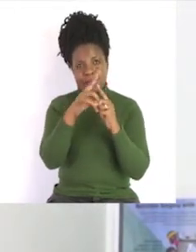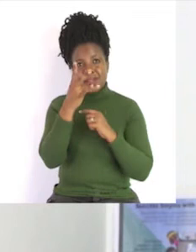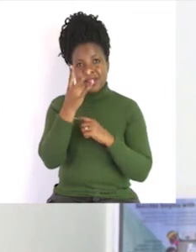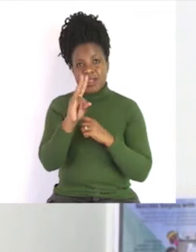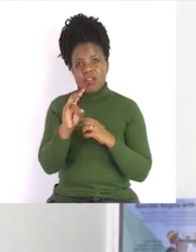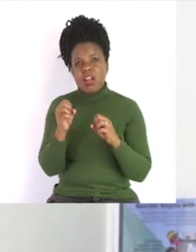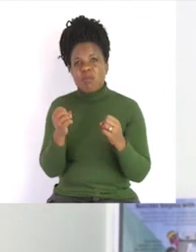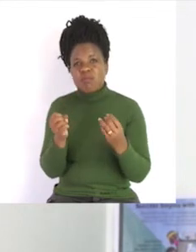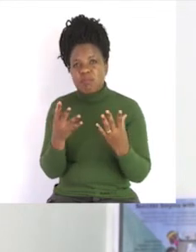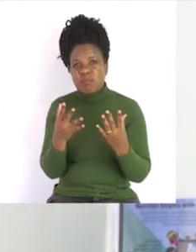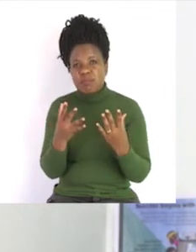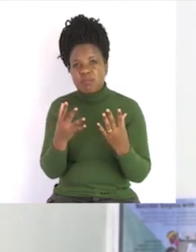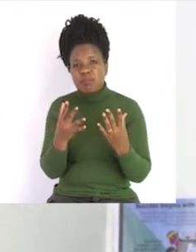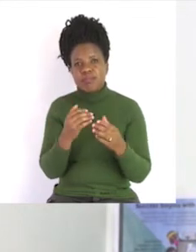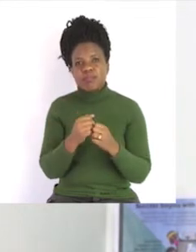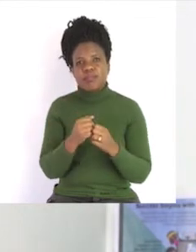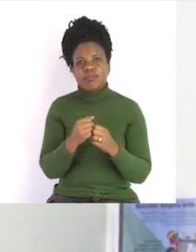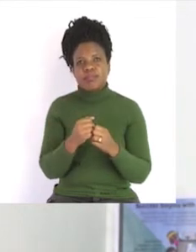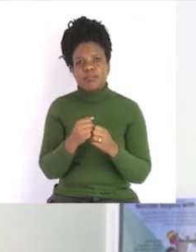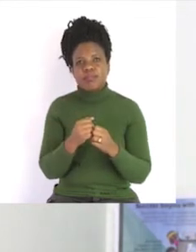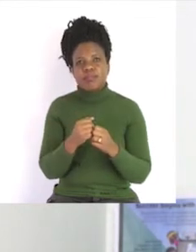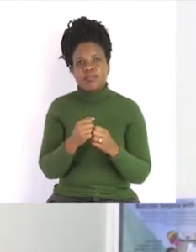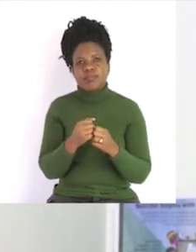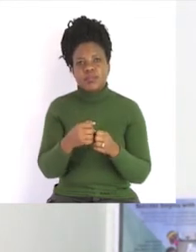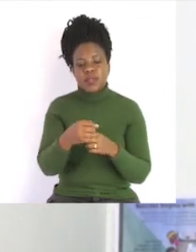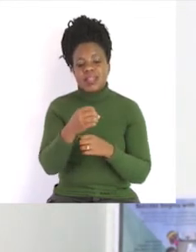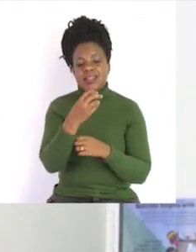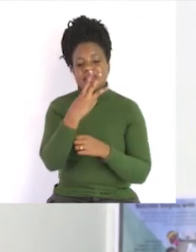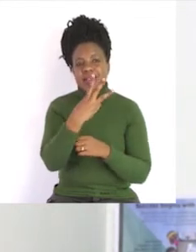times 7 will give me 35.